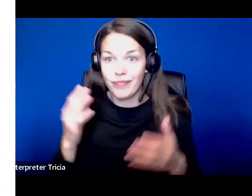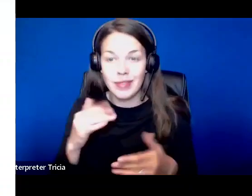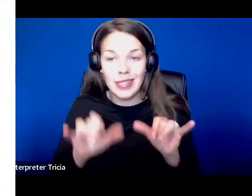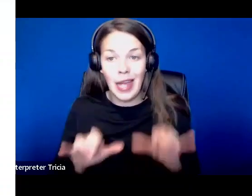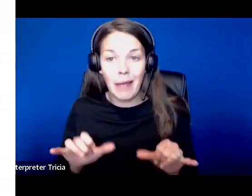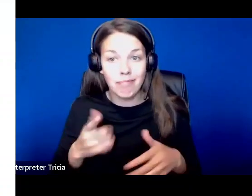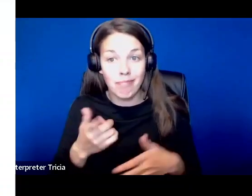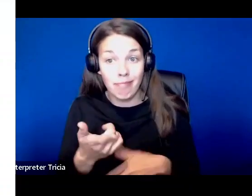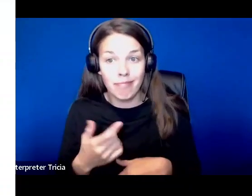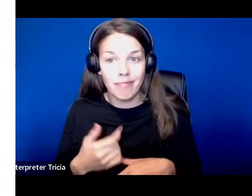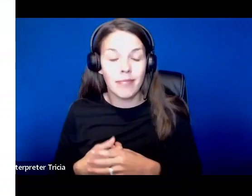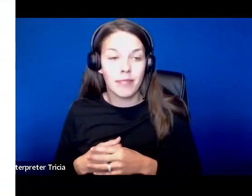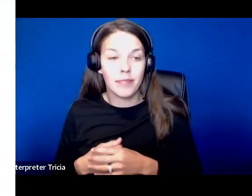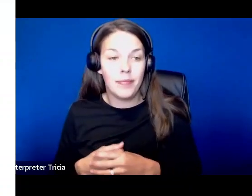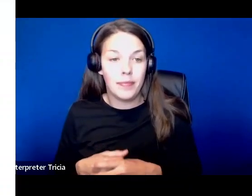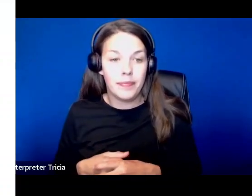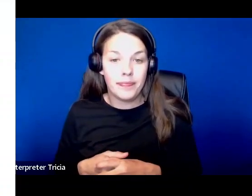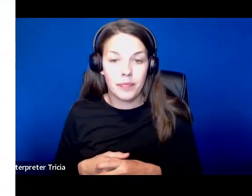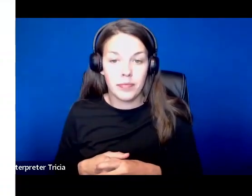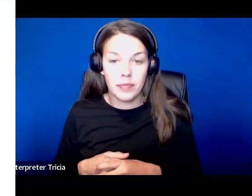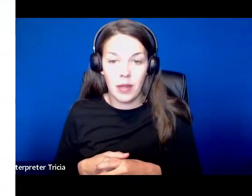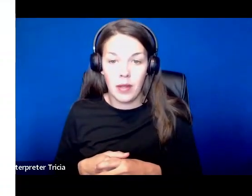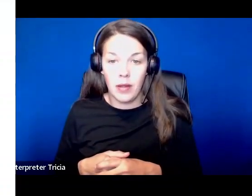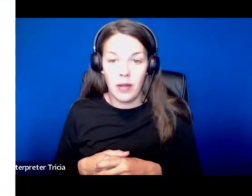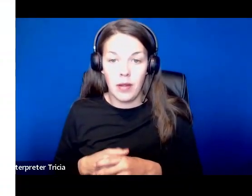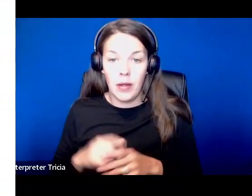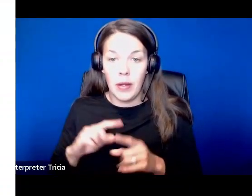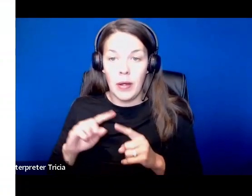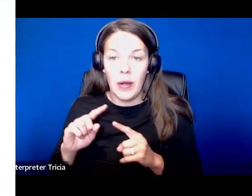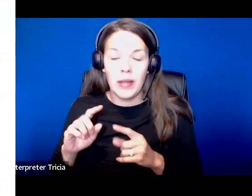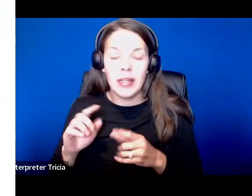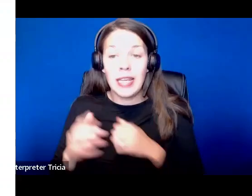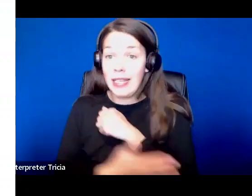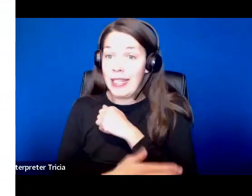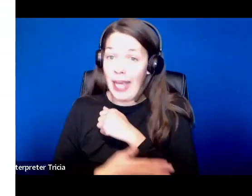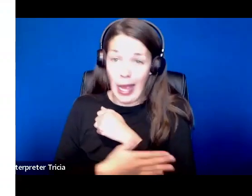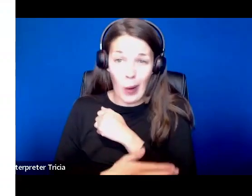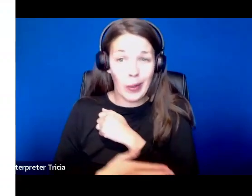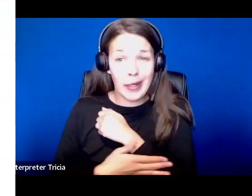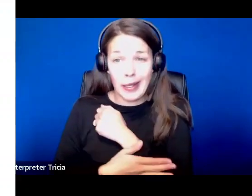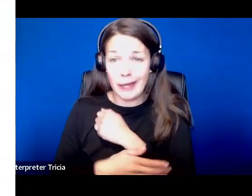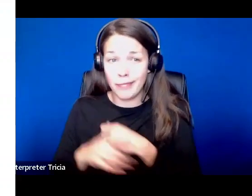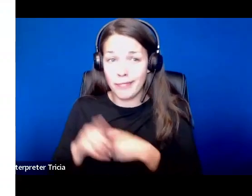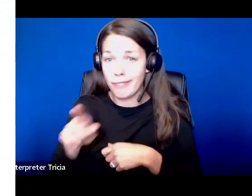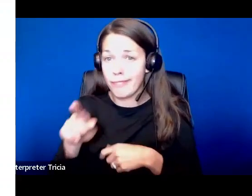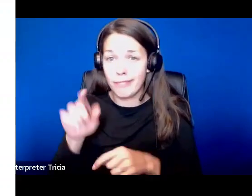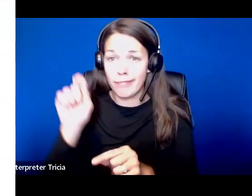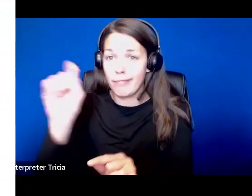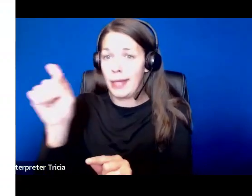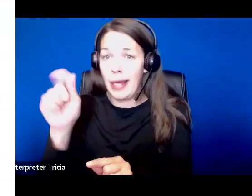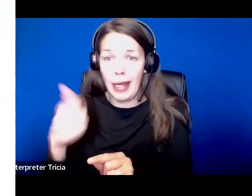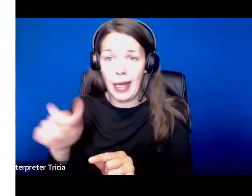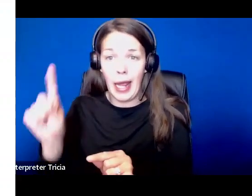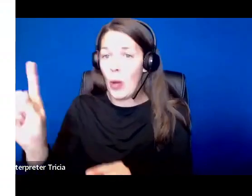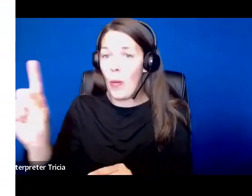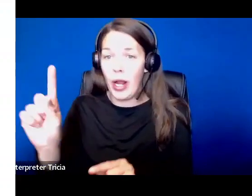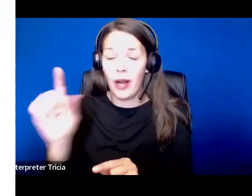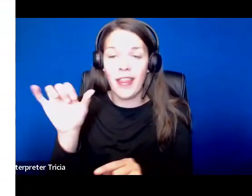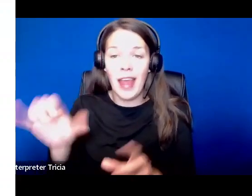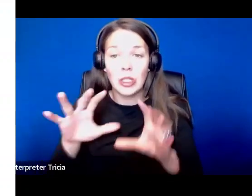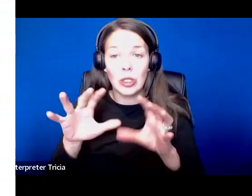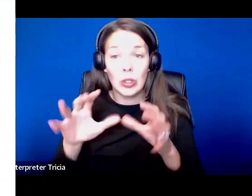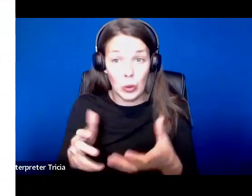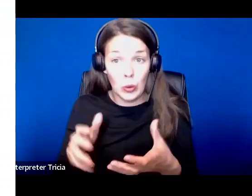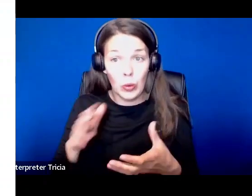So you can pretty much put I can go down to the county level with this sort of stuff. You put a pin anywhere on the map. These are the groups that